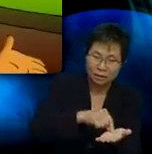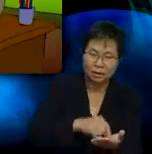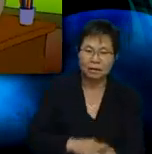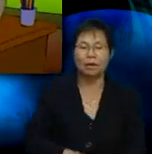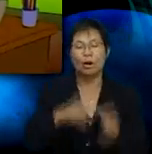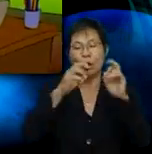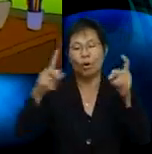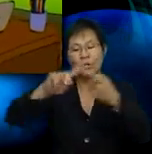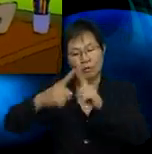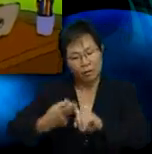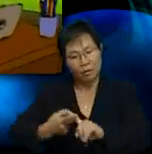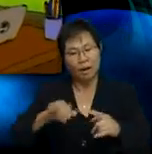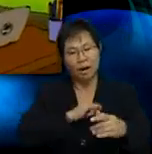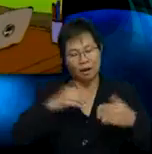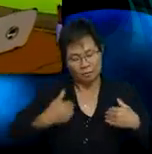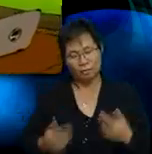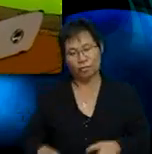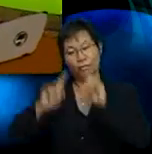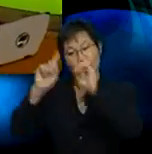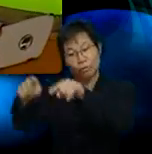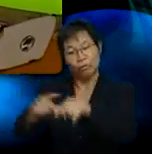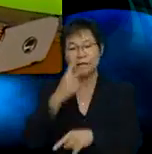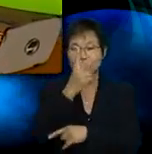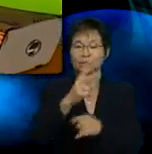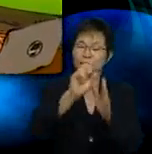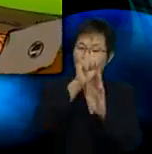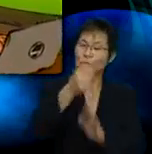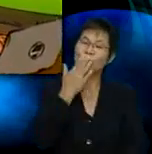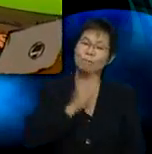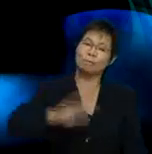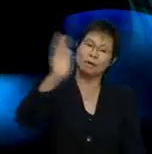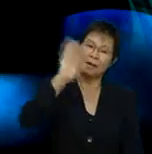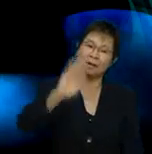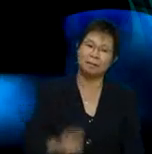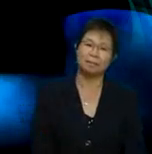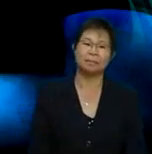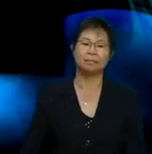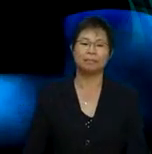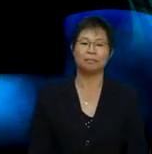Okay, friends, I have to go. See you soon. Bye.